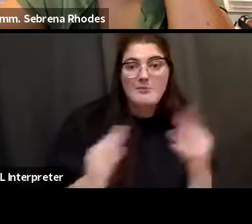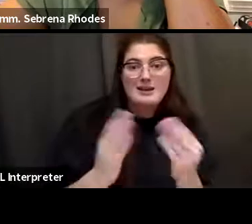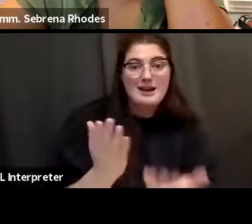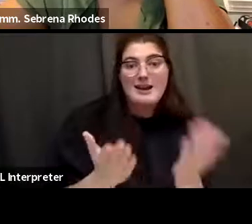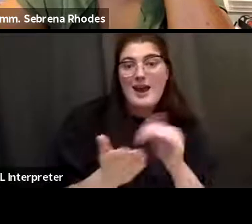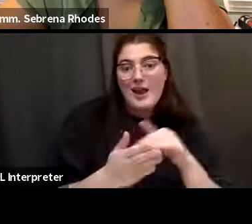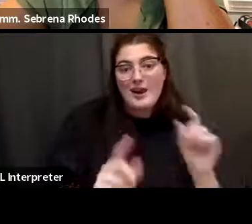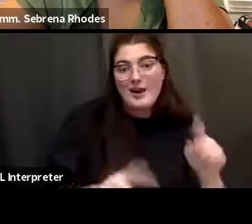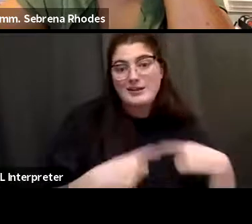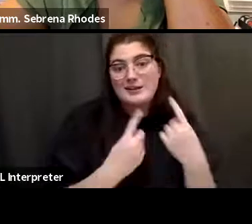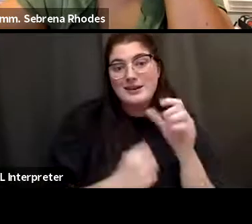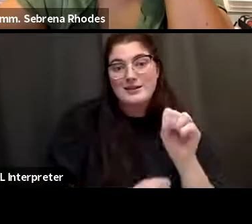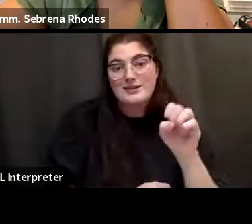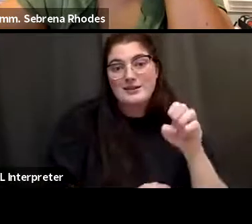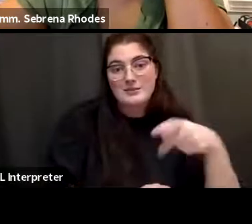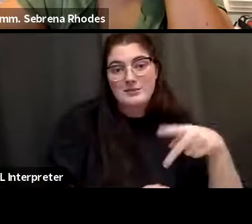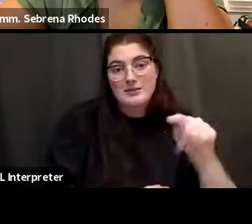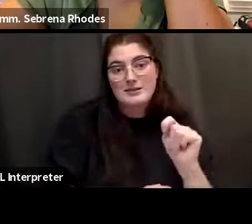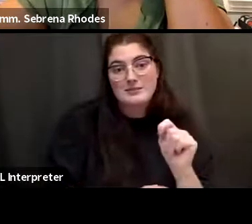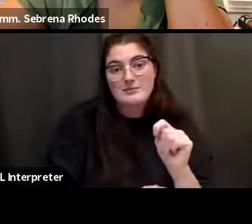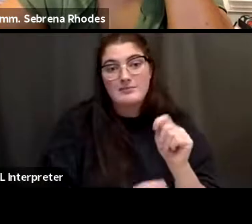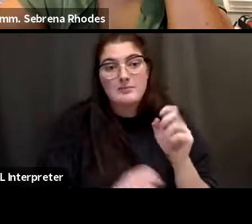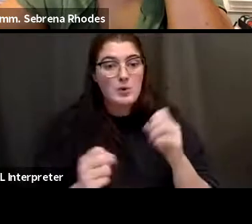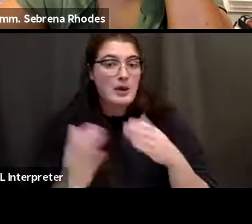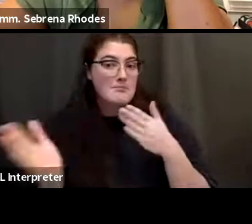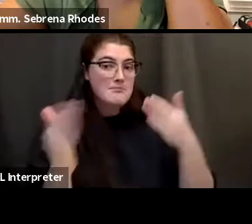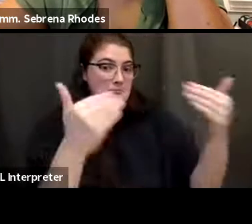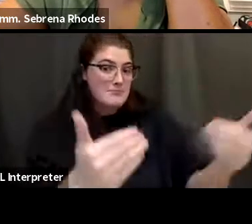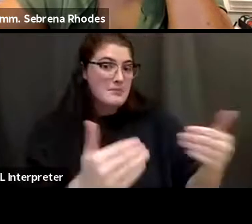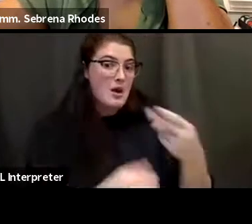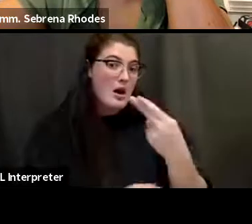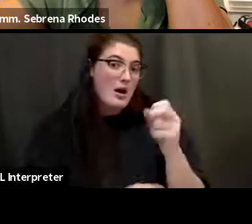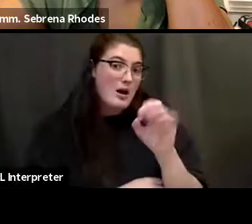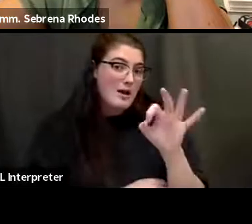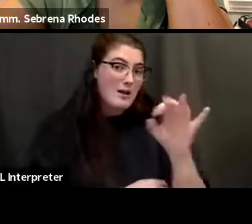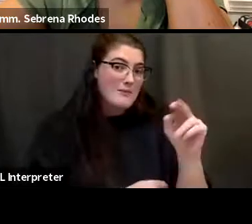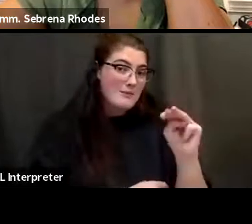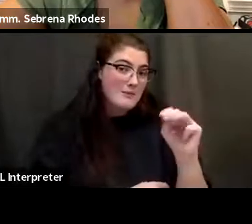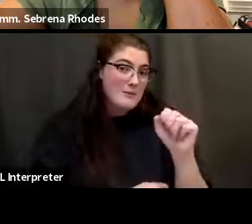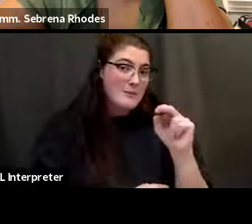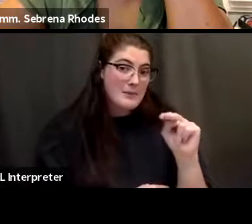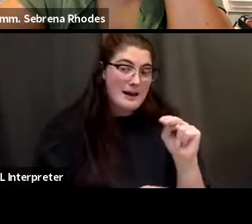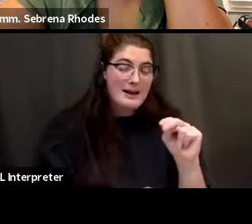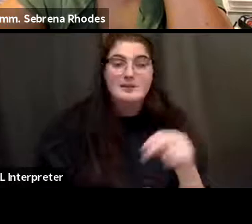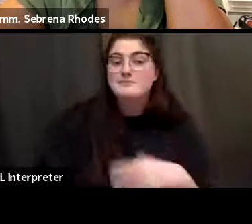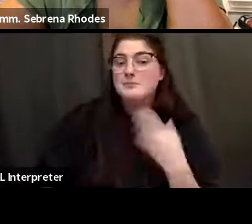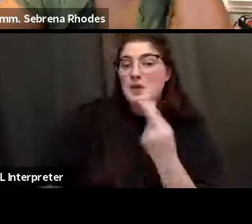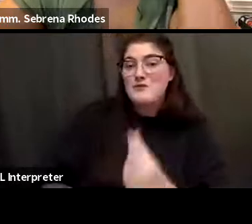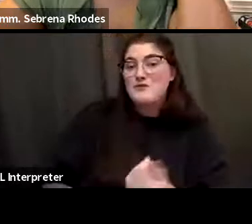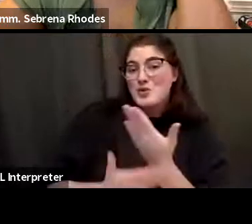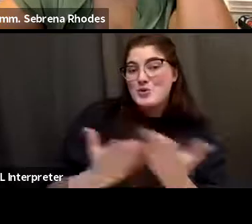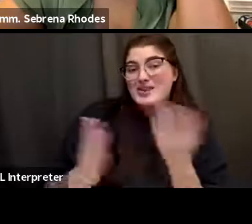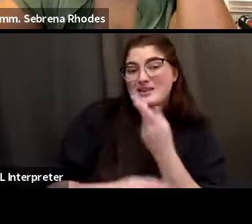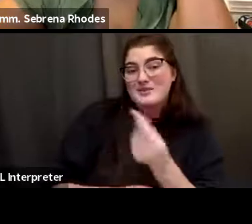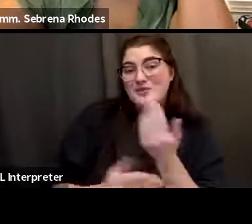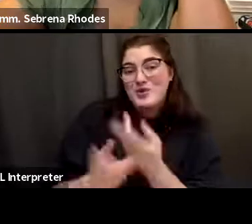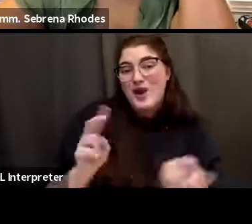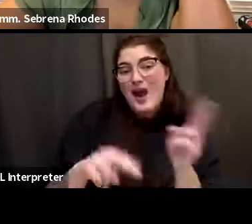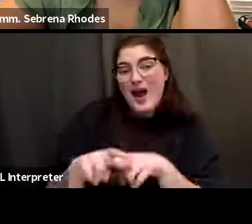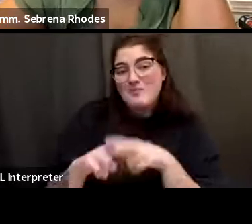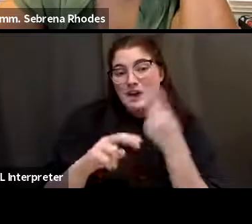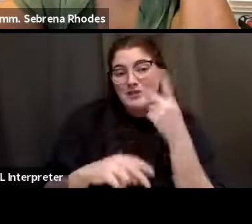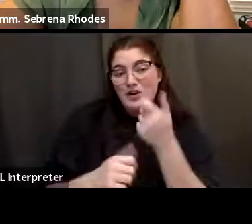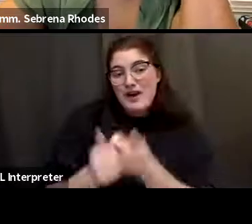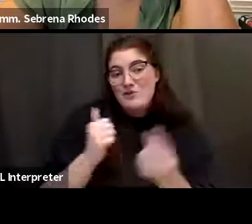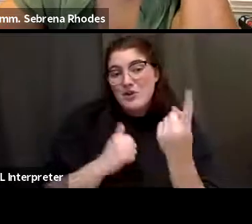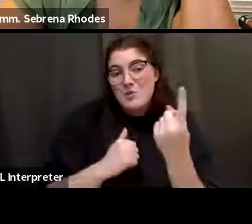September. Okay, Commissioner Hoffman, go ahead. You have the floor. Sure. Couple of things, couple updates from everybody.